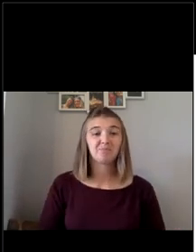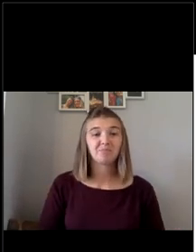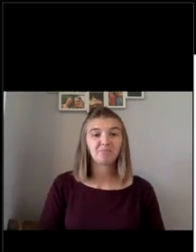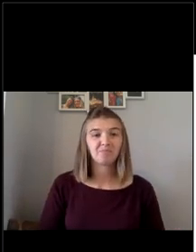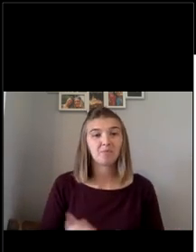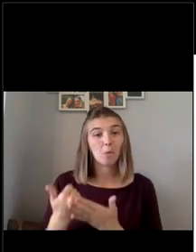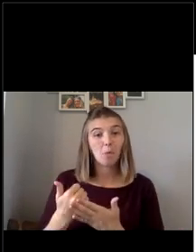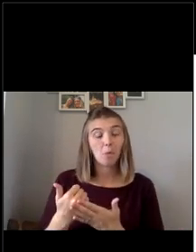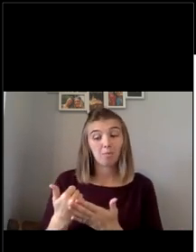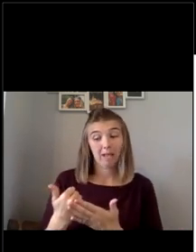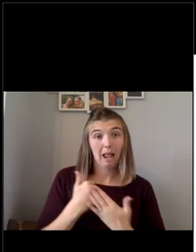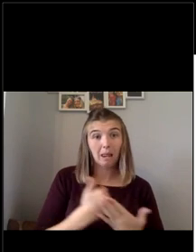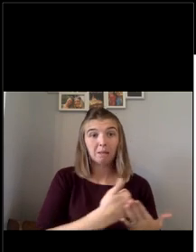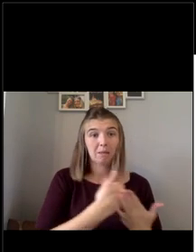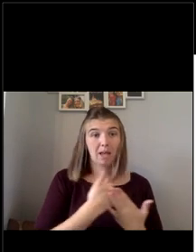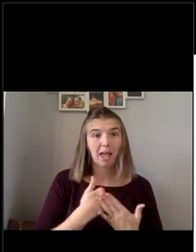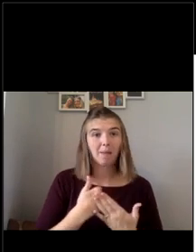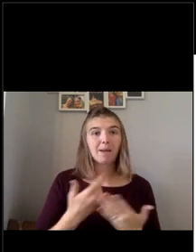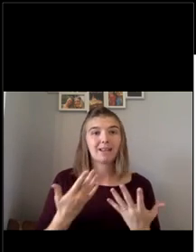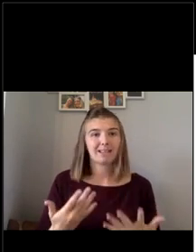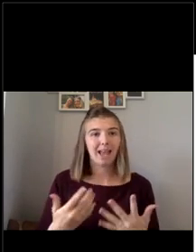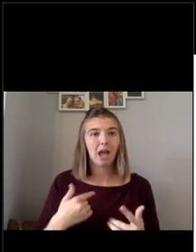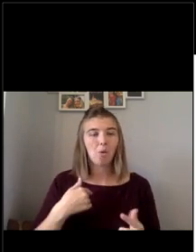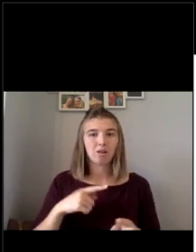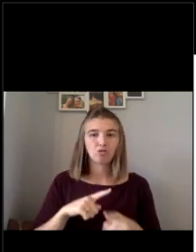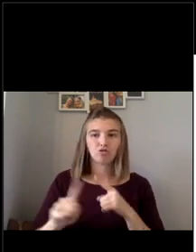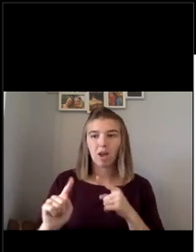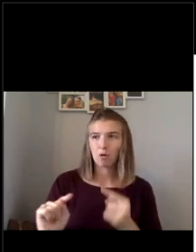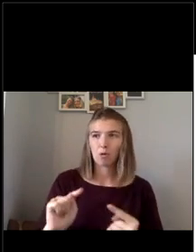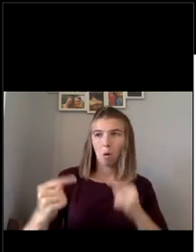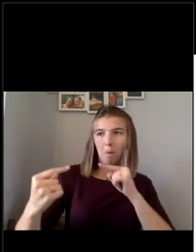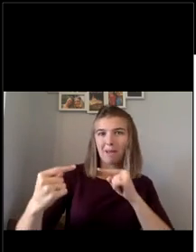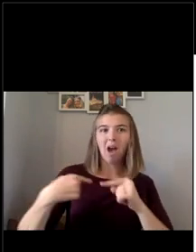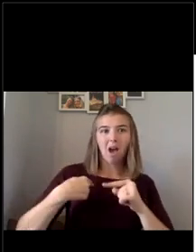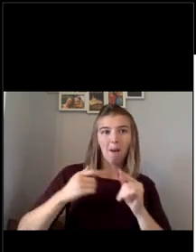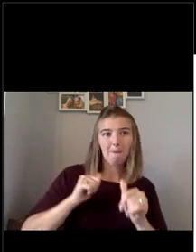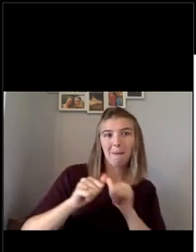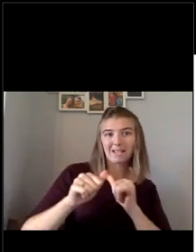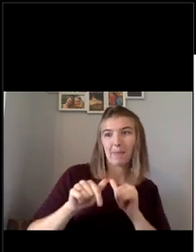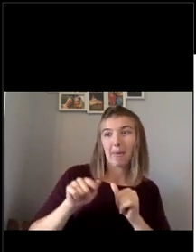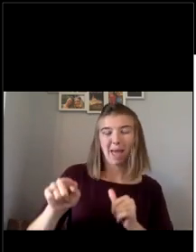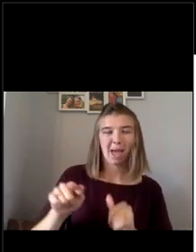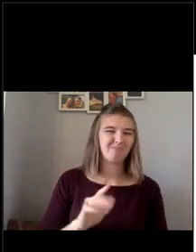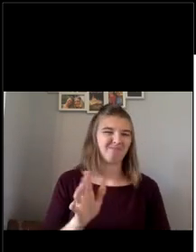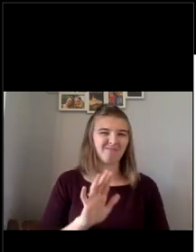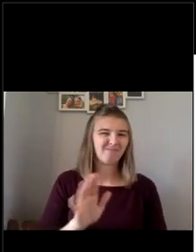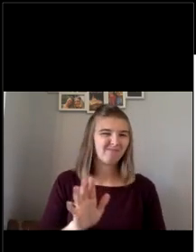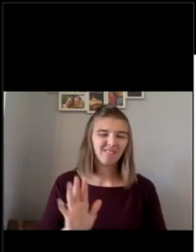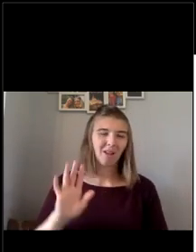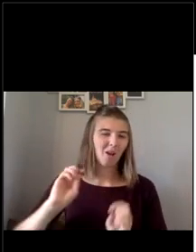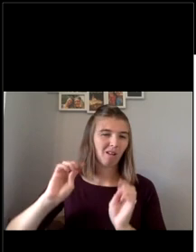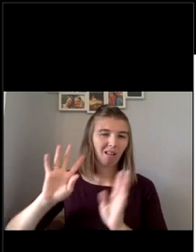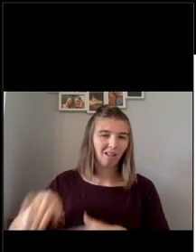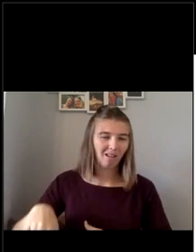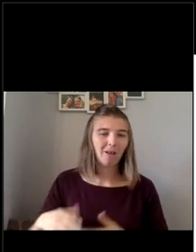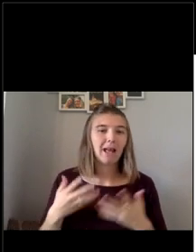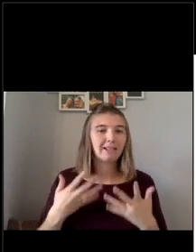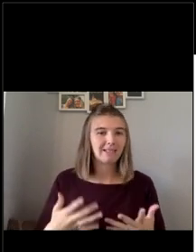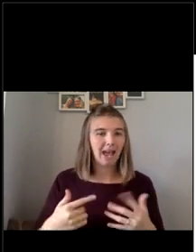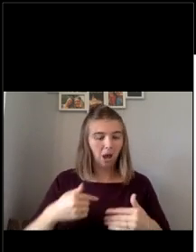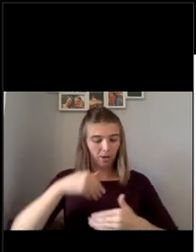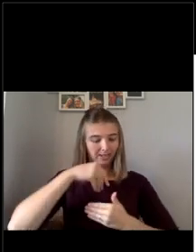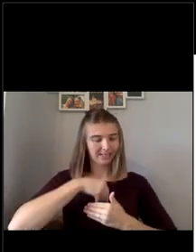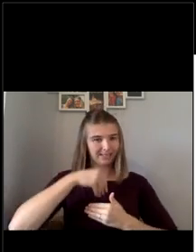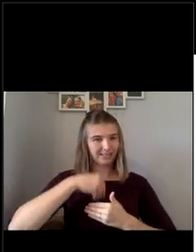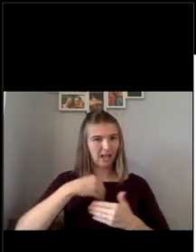somebody else, I've tried to internalize that, and I now try to be a better version of myself. And